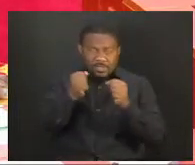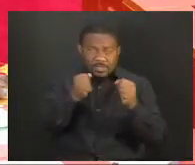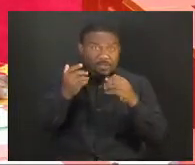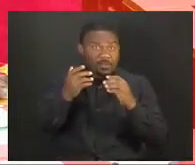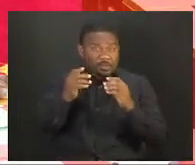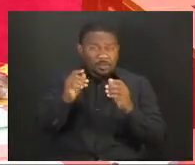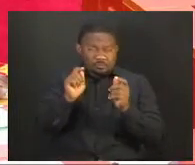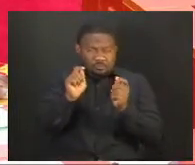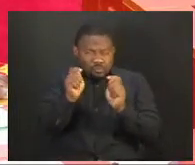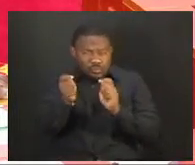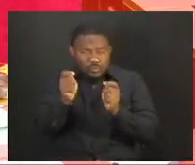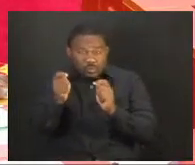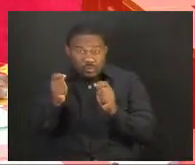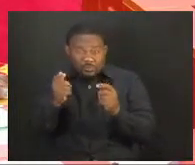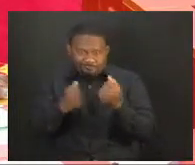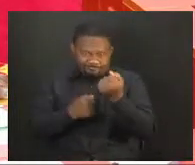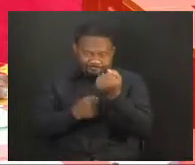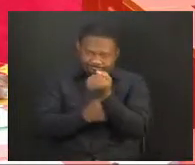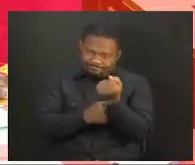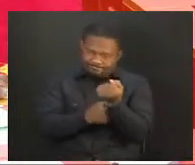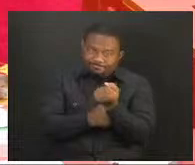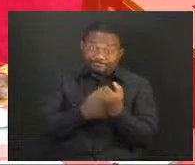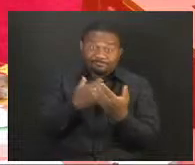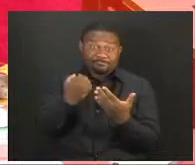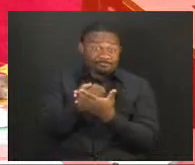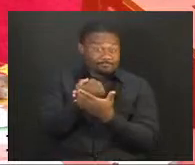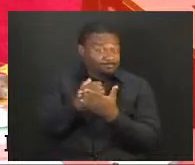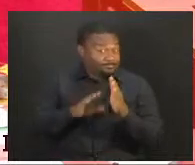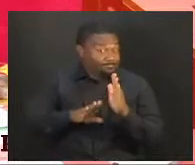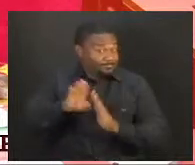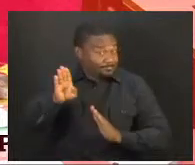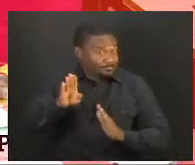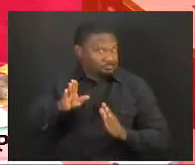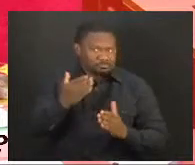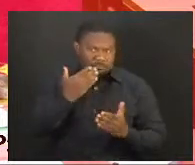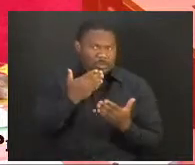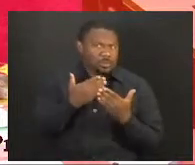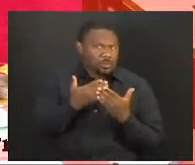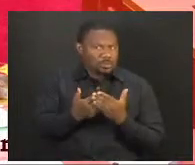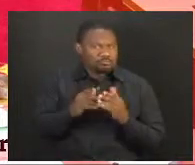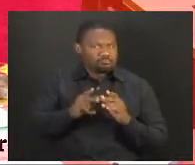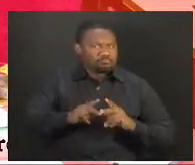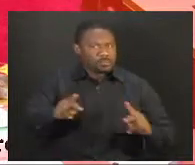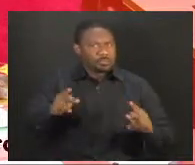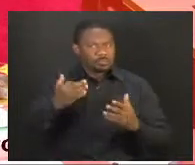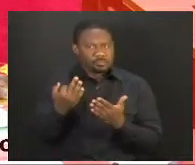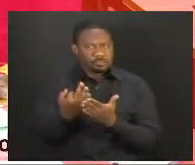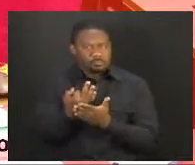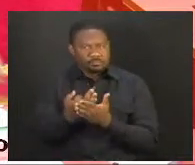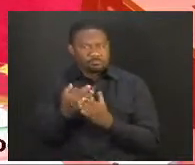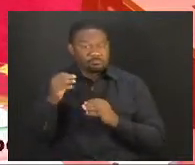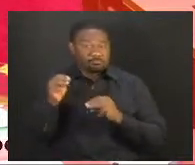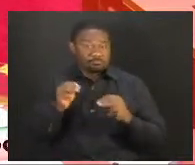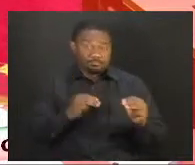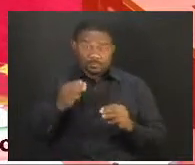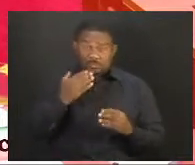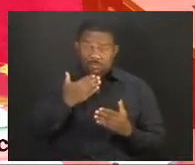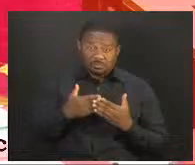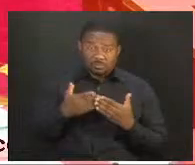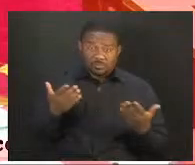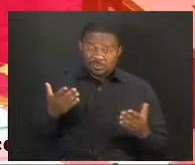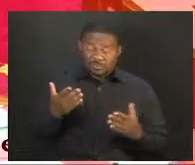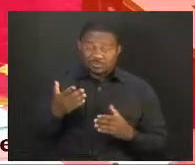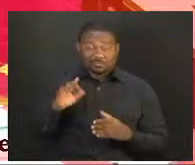economic growth, fiscal and debt sustainability, sound public financial management, efficient public service delivery, and good